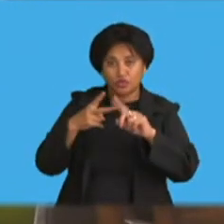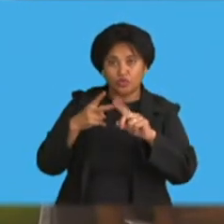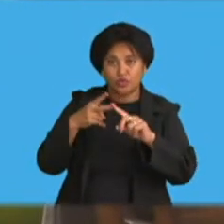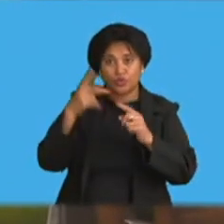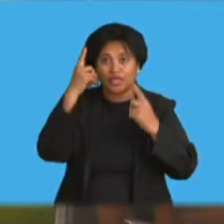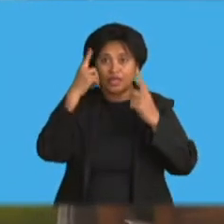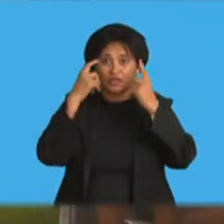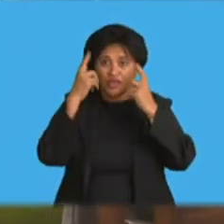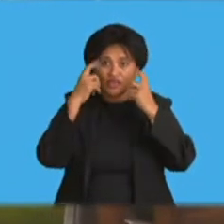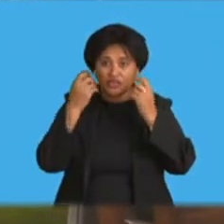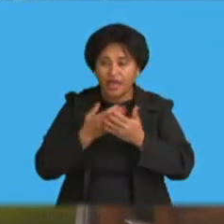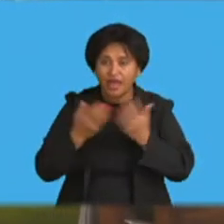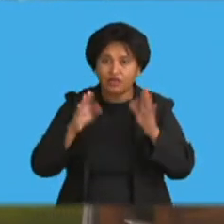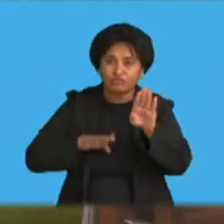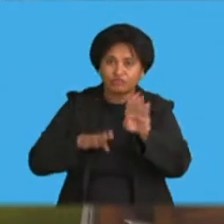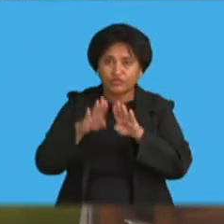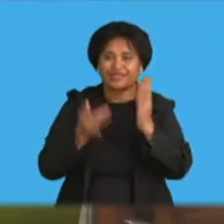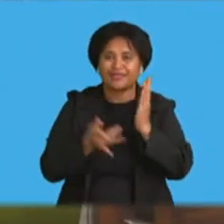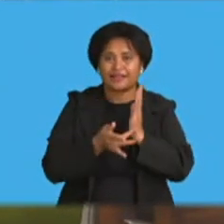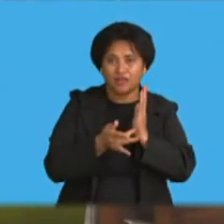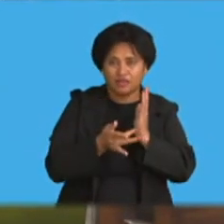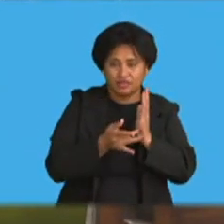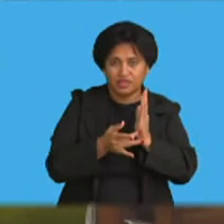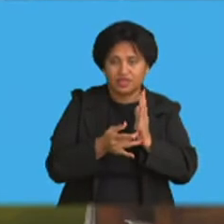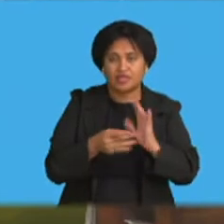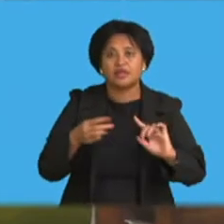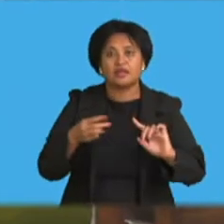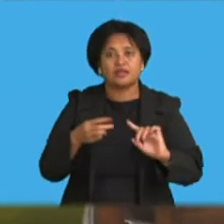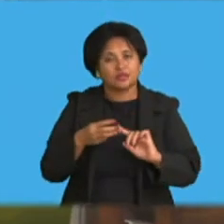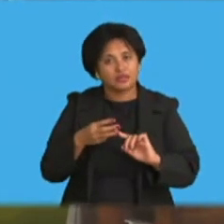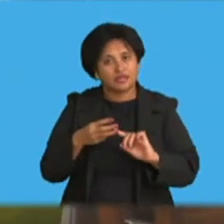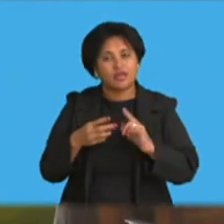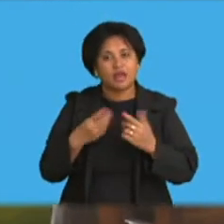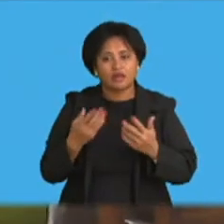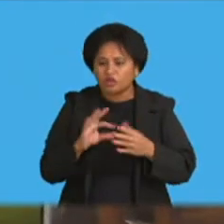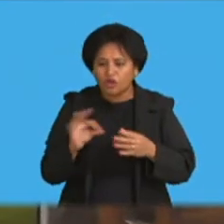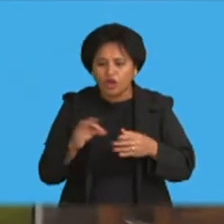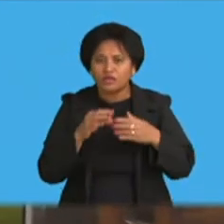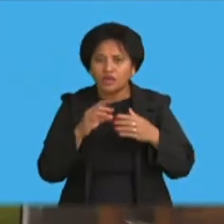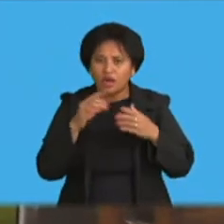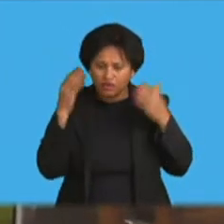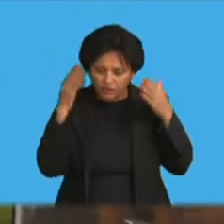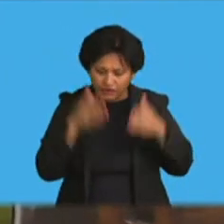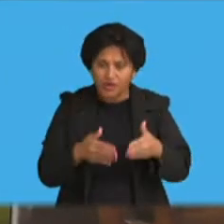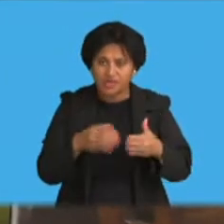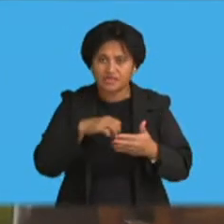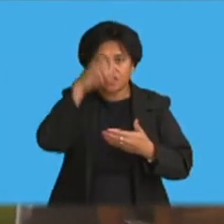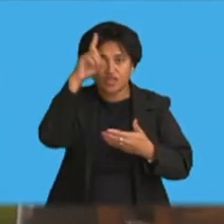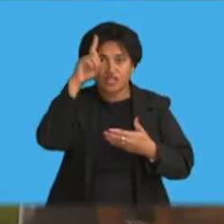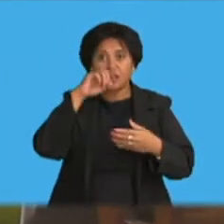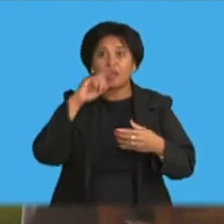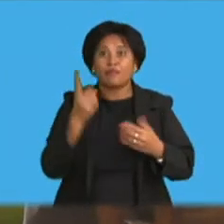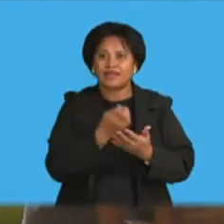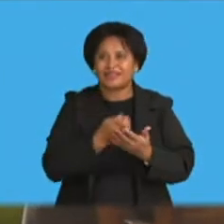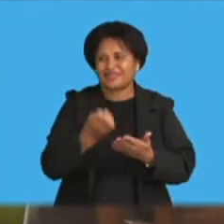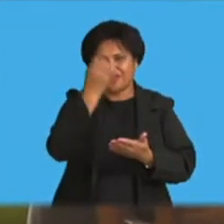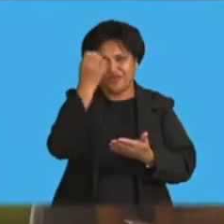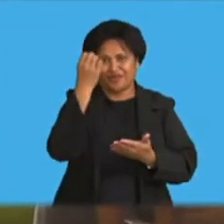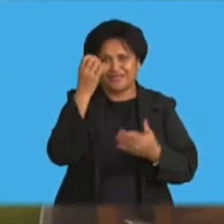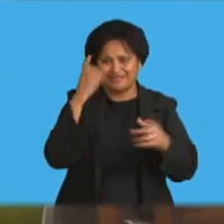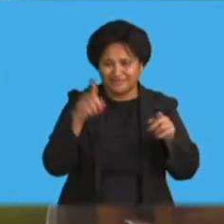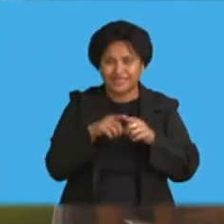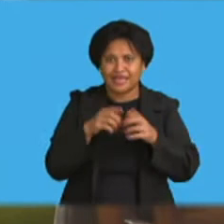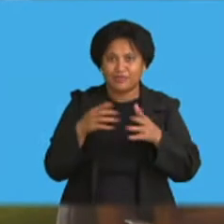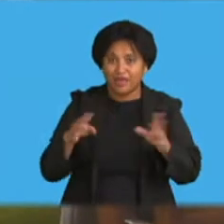technology. 3, workforce, planning for our needs now and in the future, not just in the education sector, but in the economy generally.